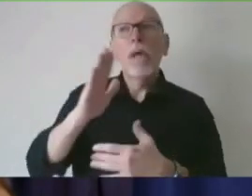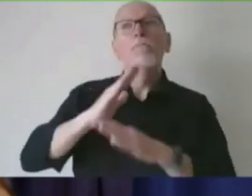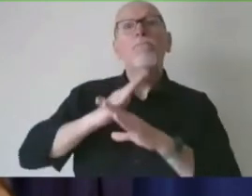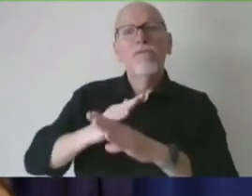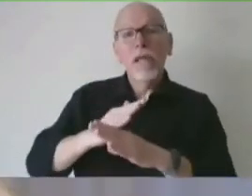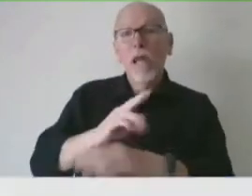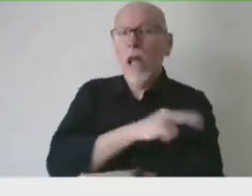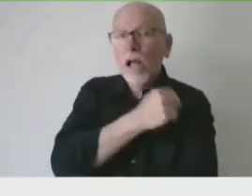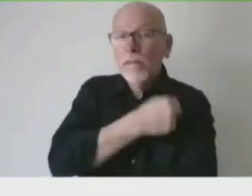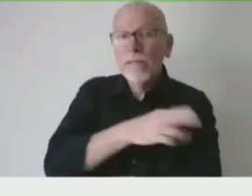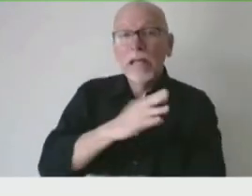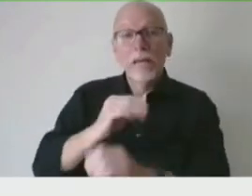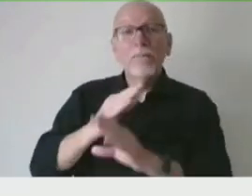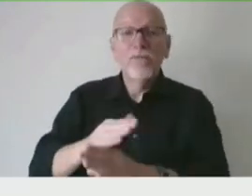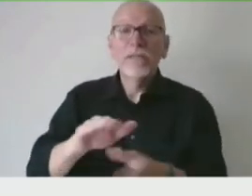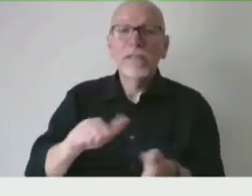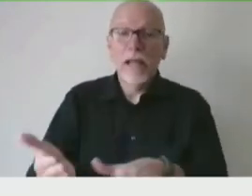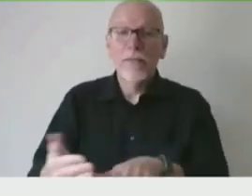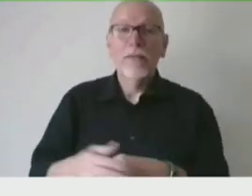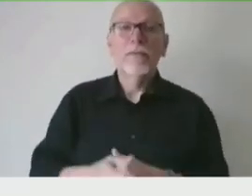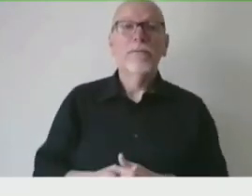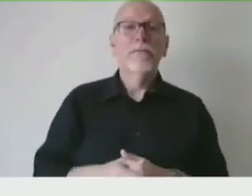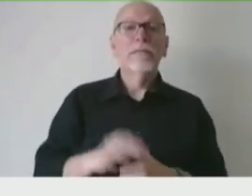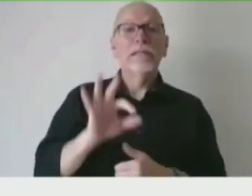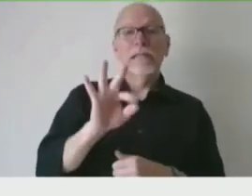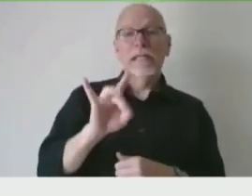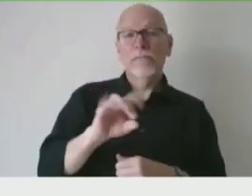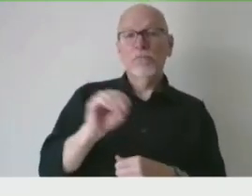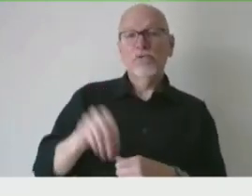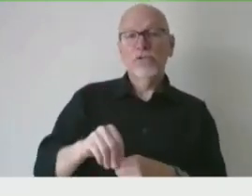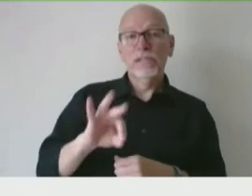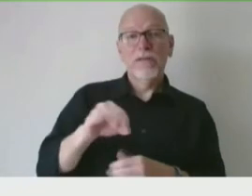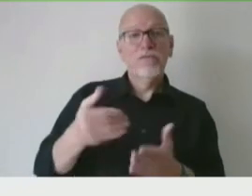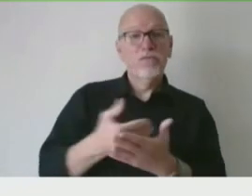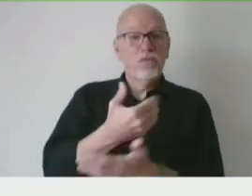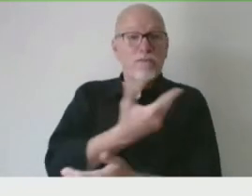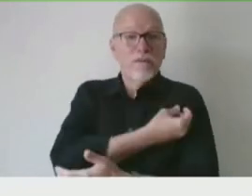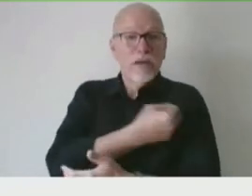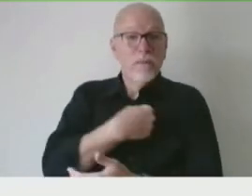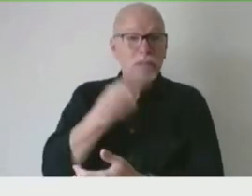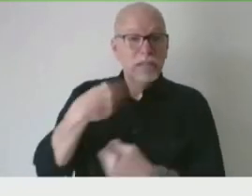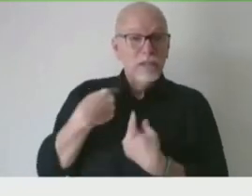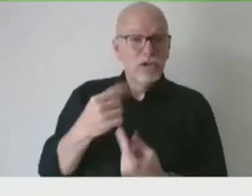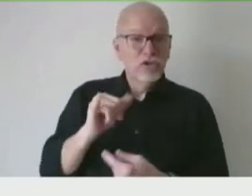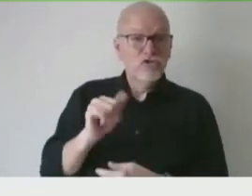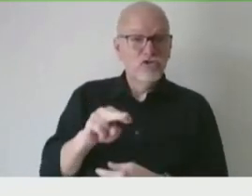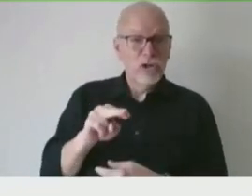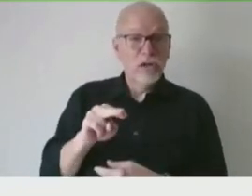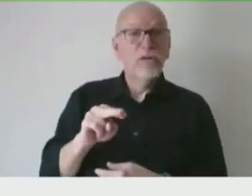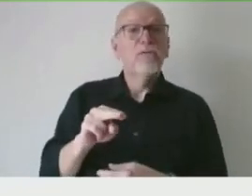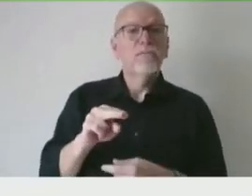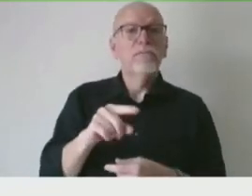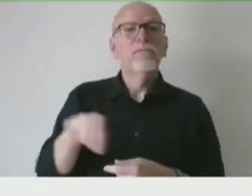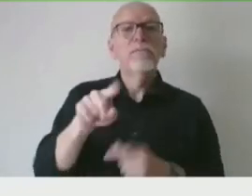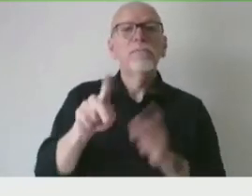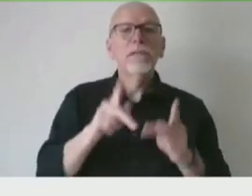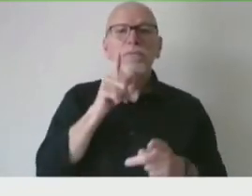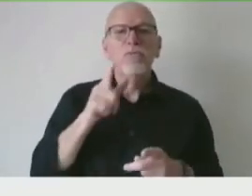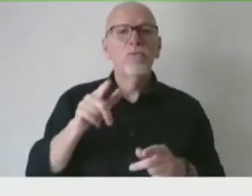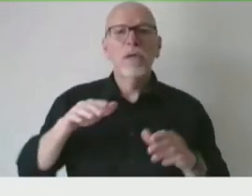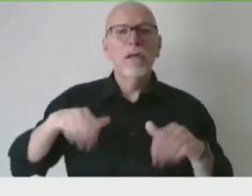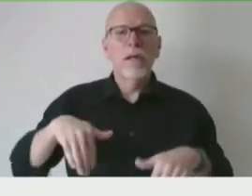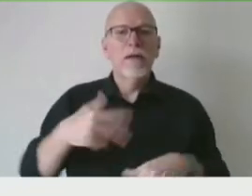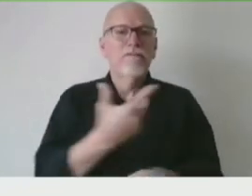deaths. 98% of the new COVID-19 vaccines we have seen since January are occurring in people who are not